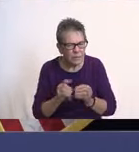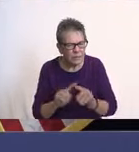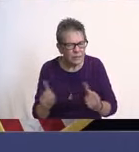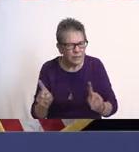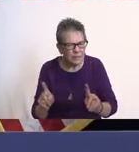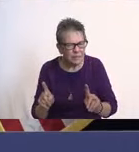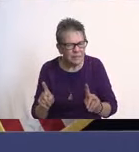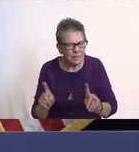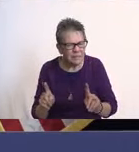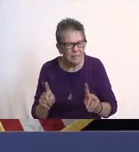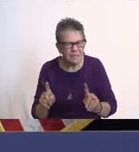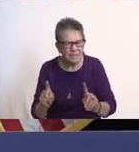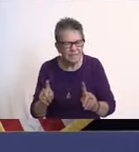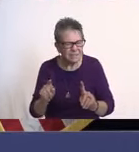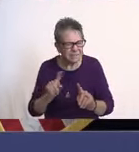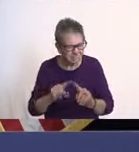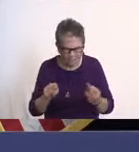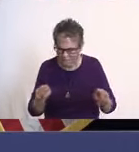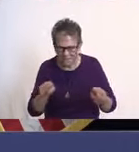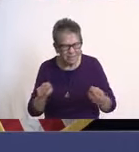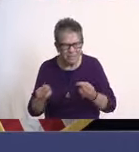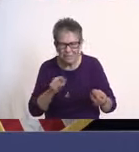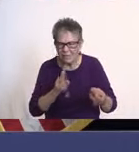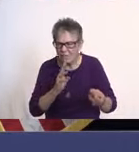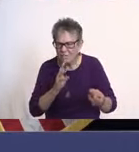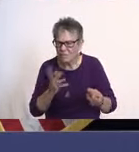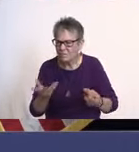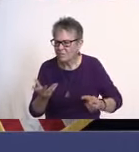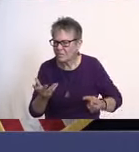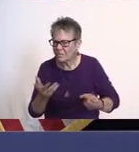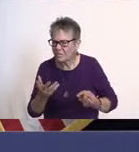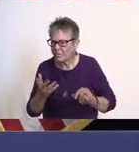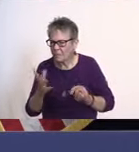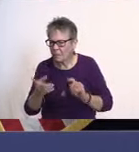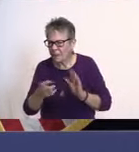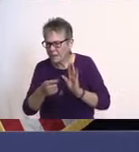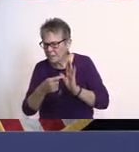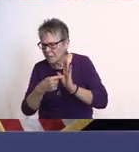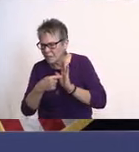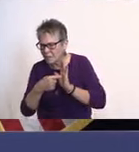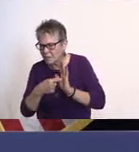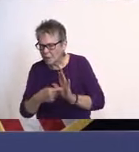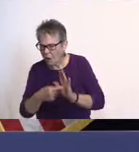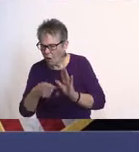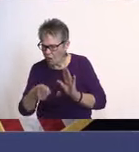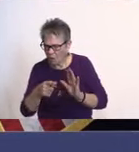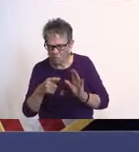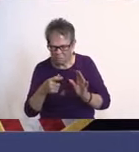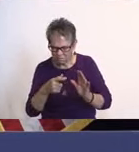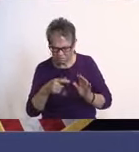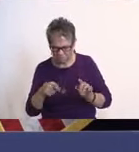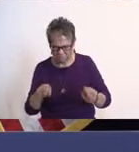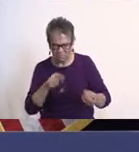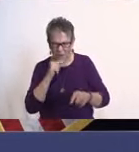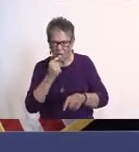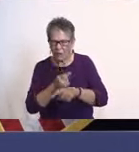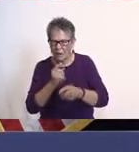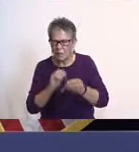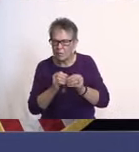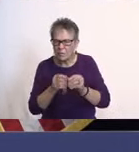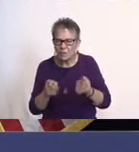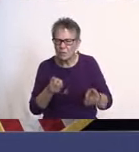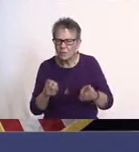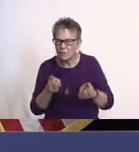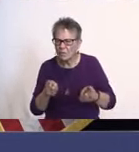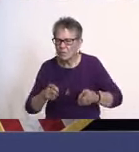is there something else going on? Are you presenting incomplete numbers? The answer on that last one is I think it's possible 1,200 people died in the last 9 days